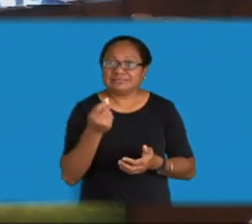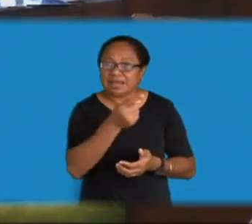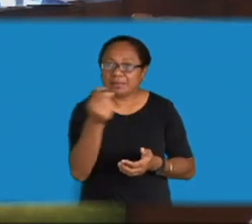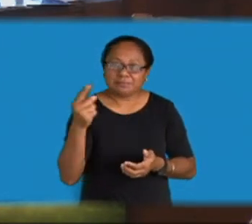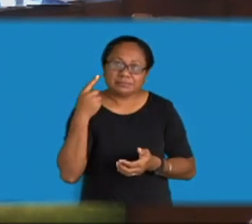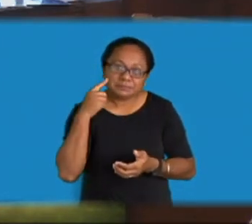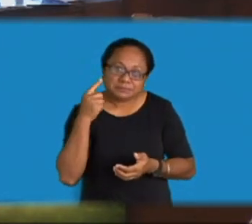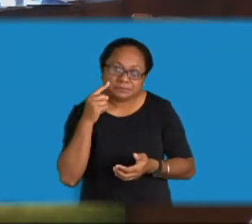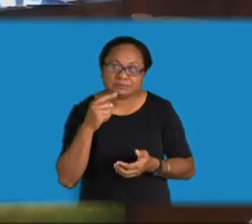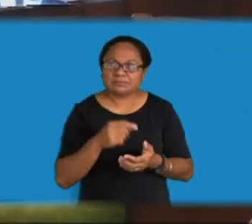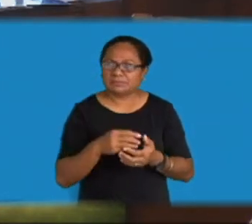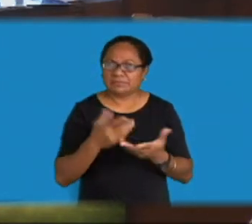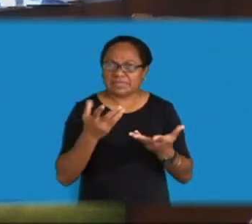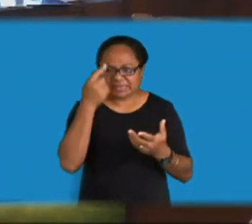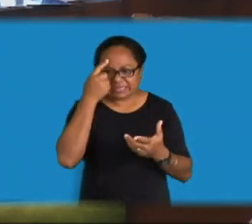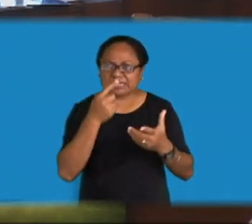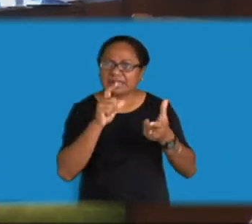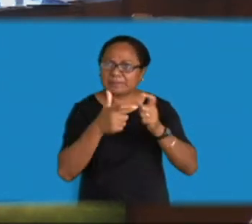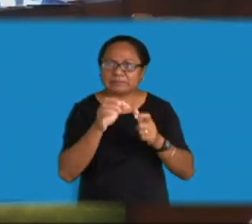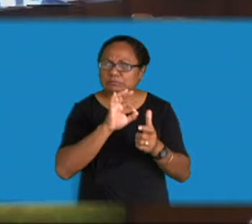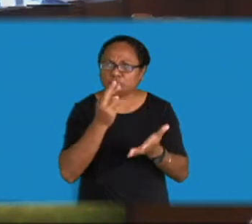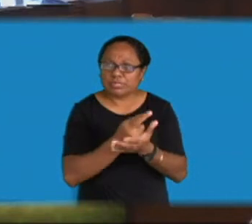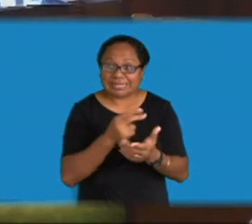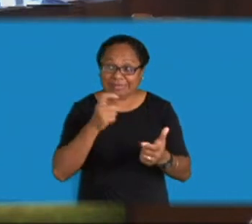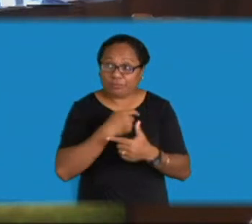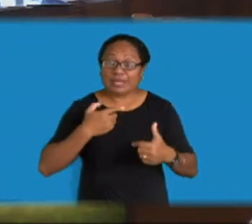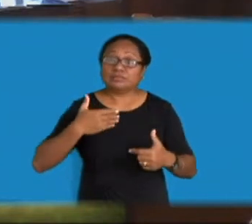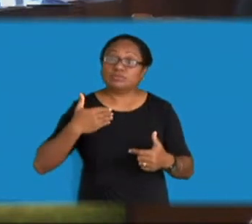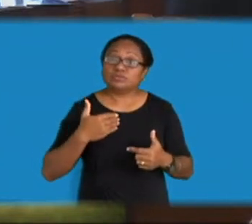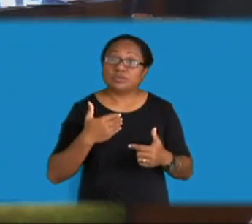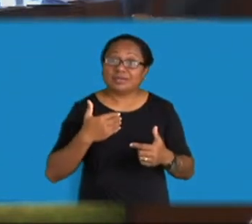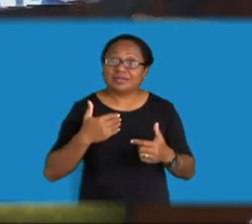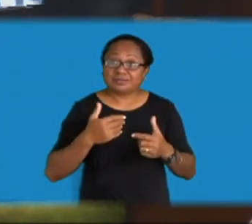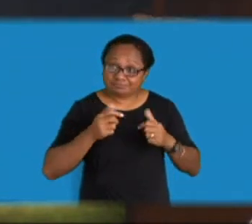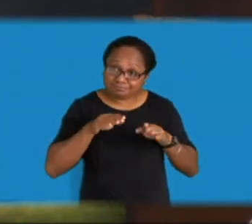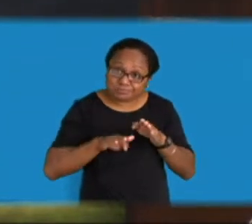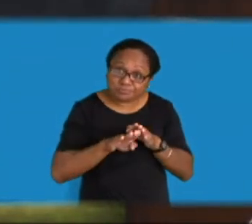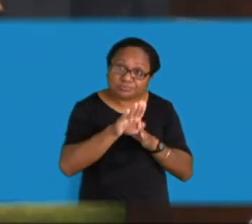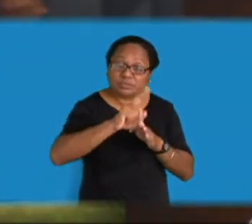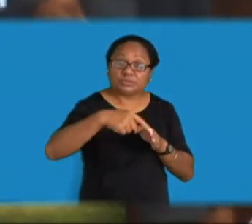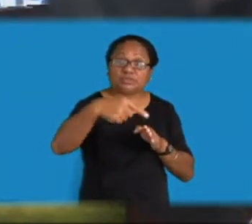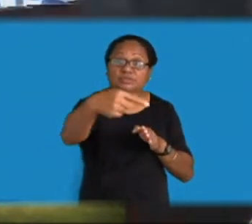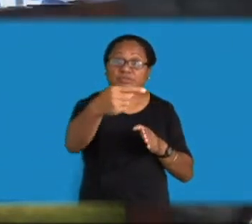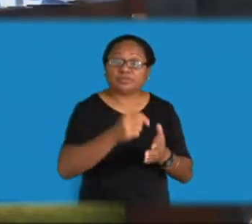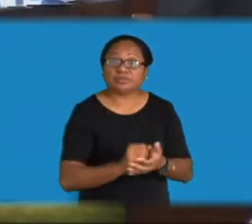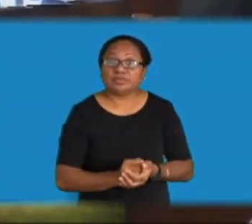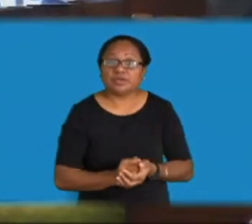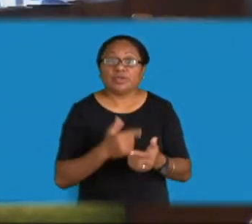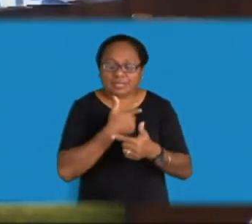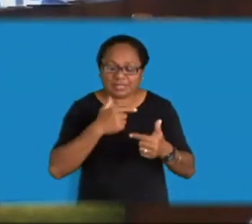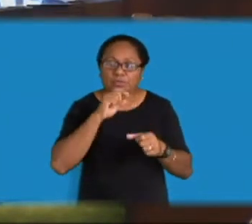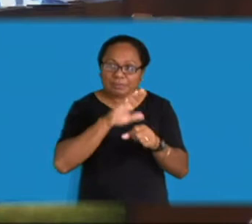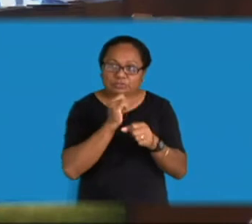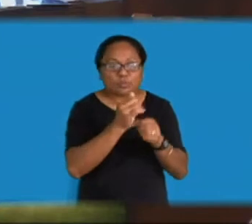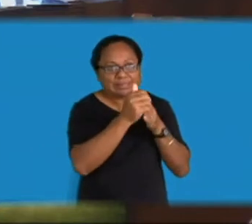climate change is real, and if we are to survive as a nation and continue providing for our people, leading this charge from the front